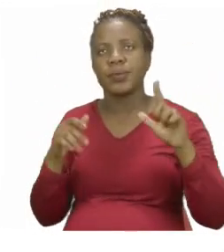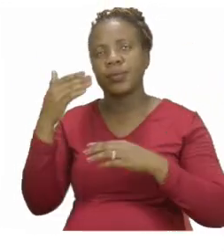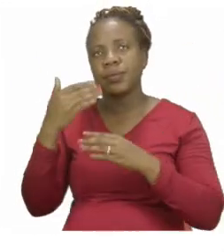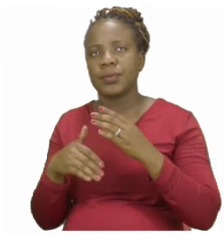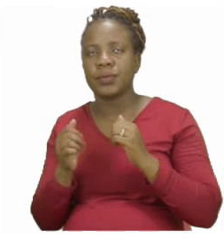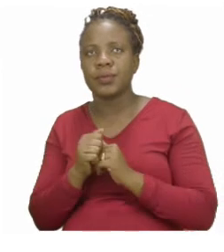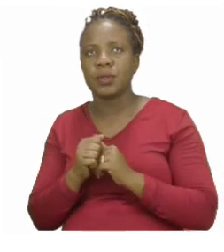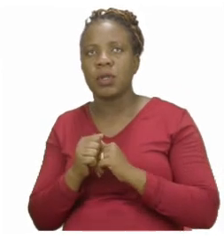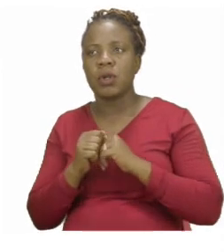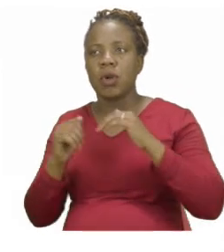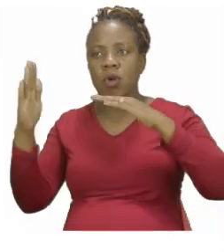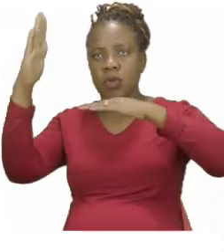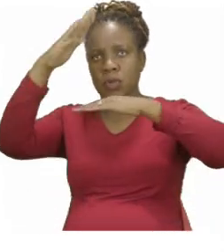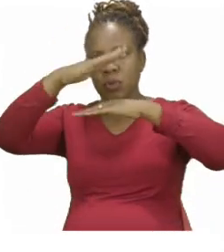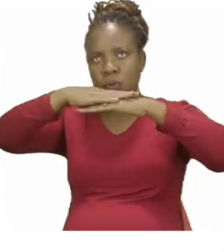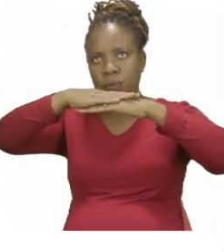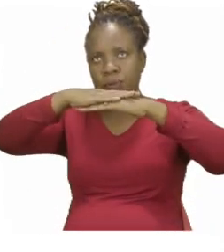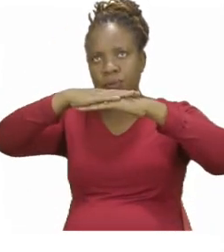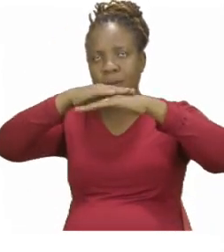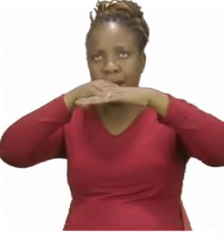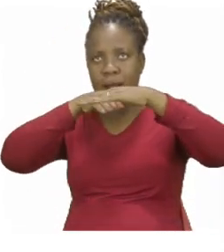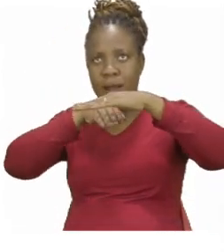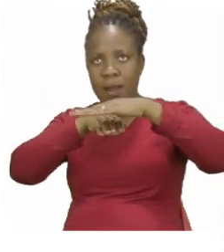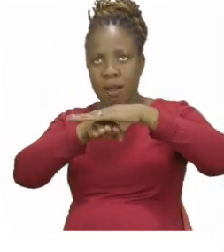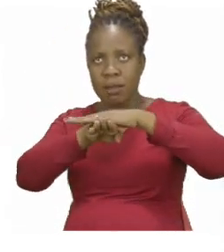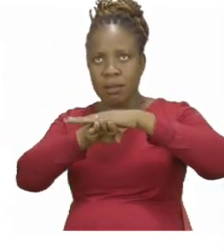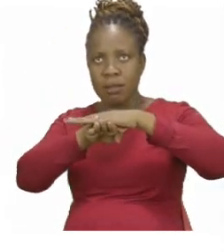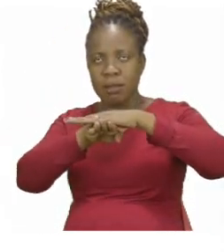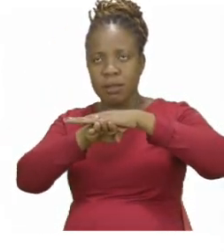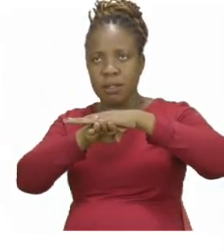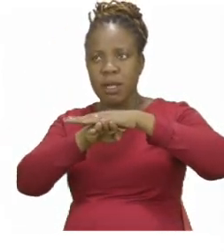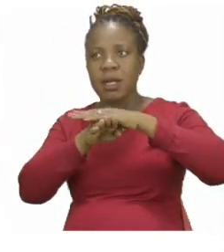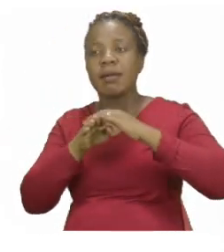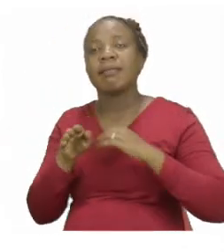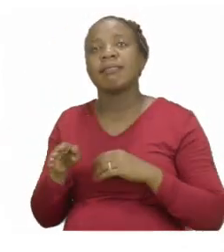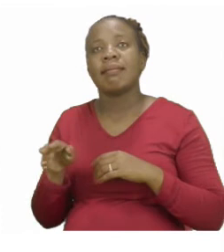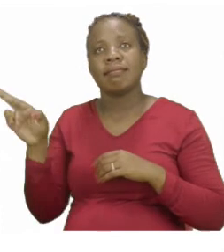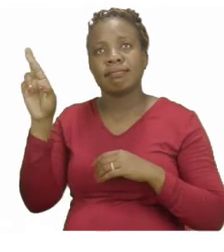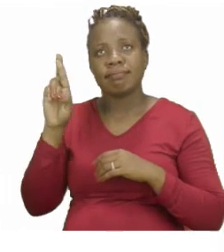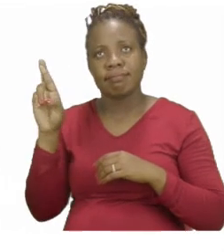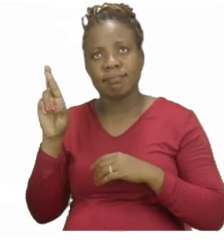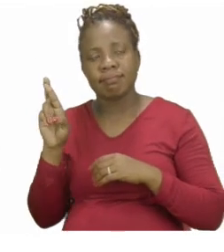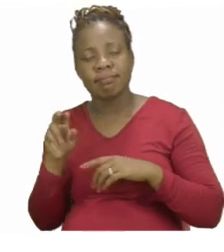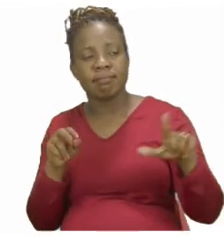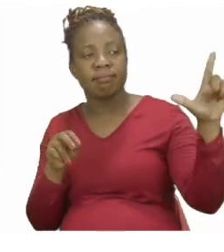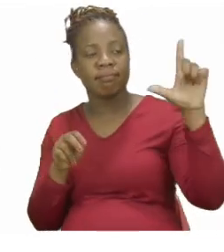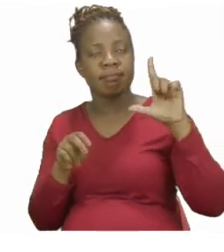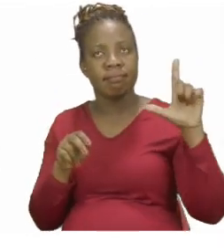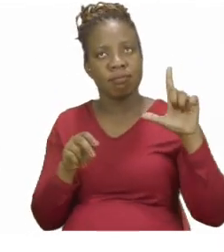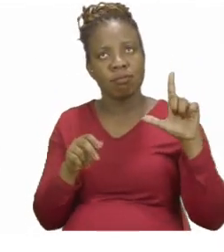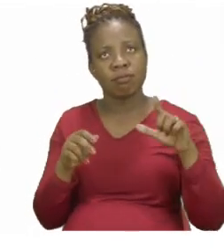left, right, or between. And then the shapes that we are looking at, these